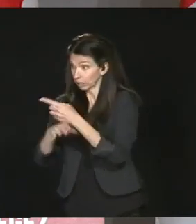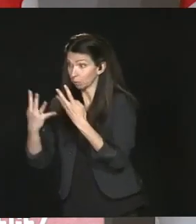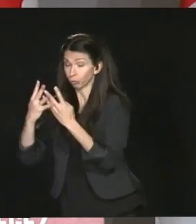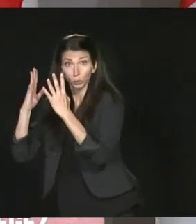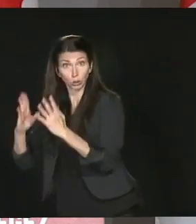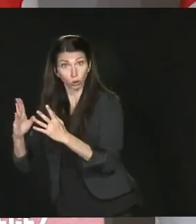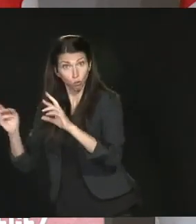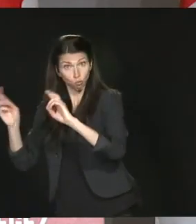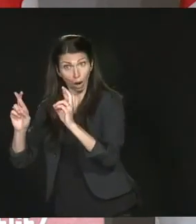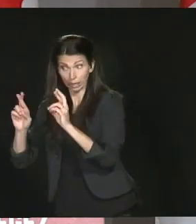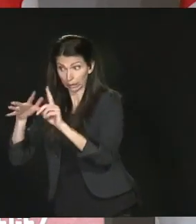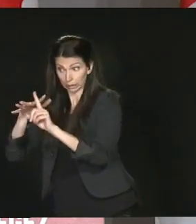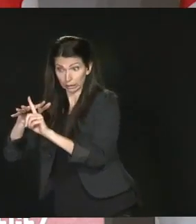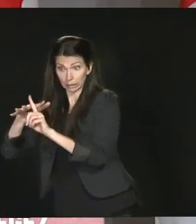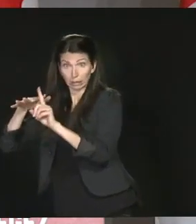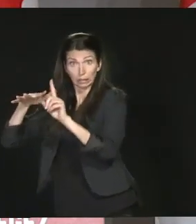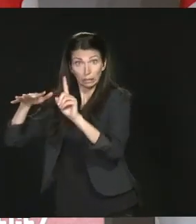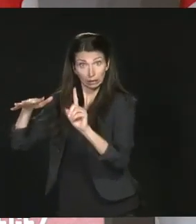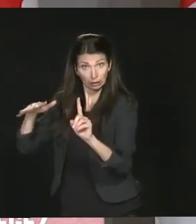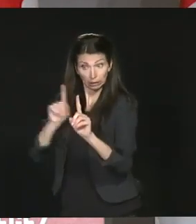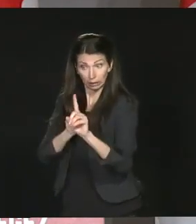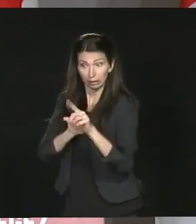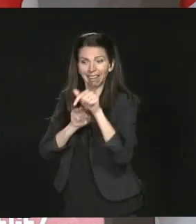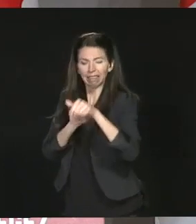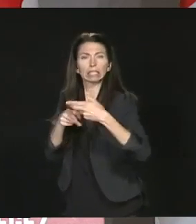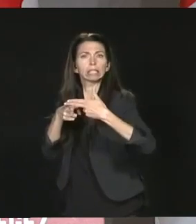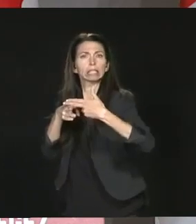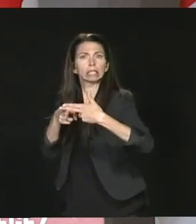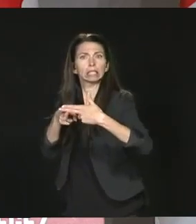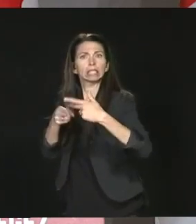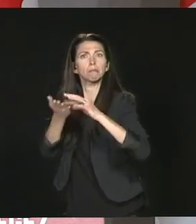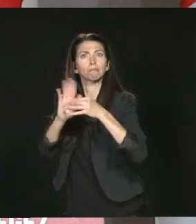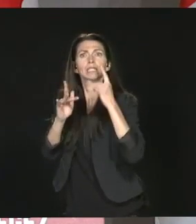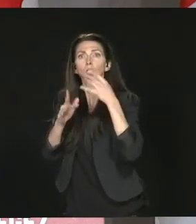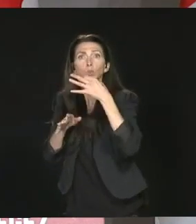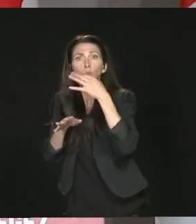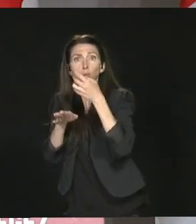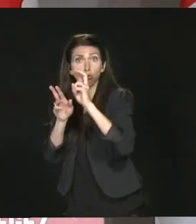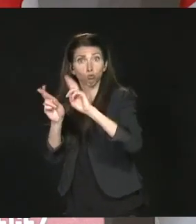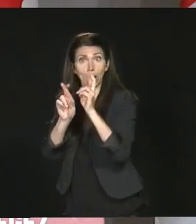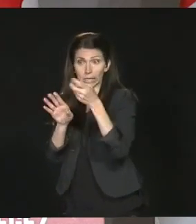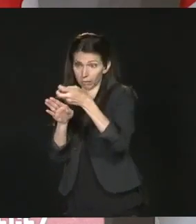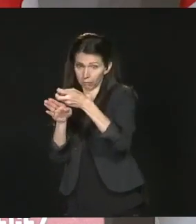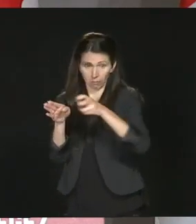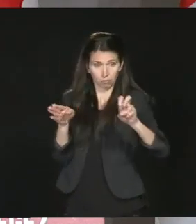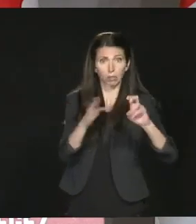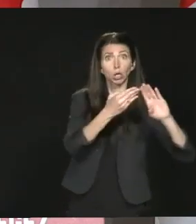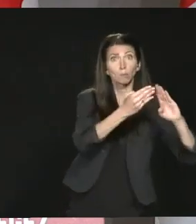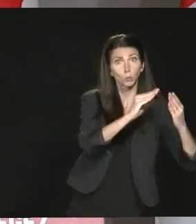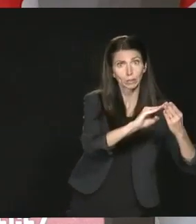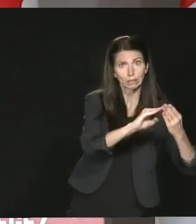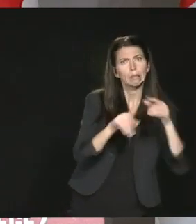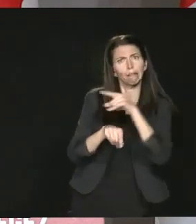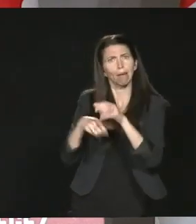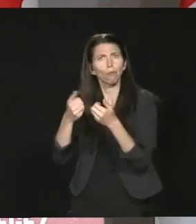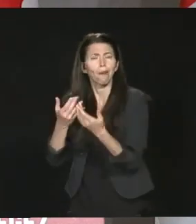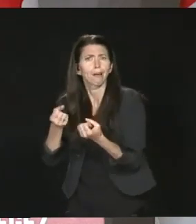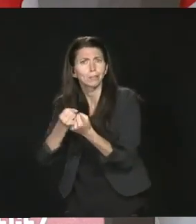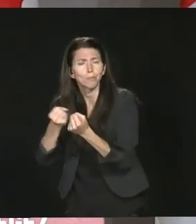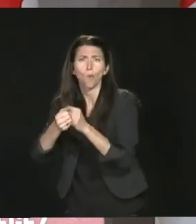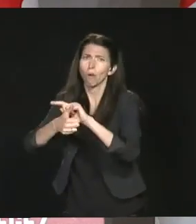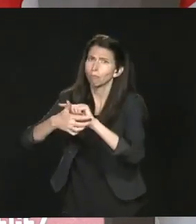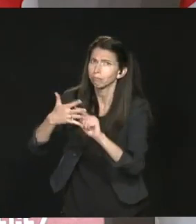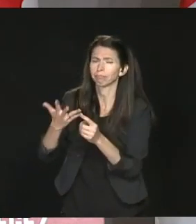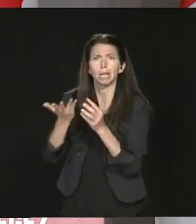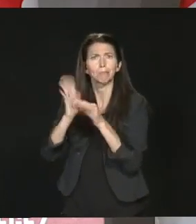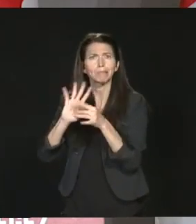environment to make sure that they have the support that they need to be successful based on each person's individual and unique needs.